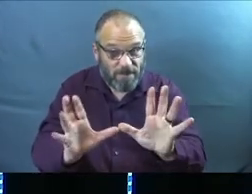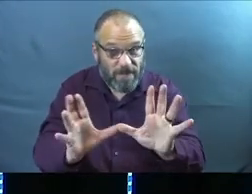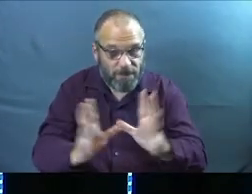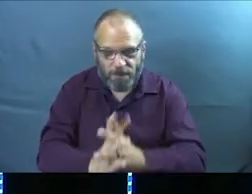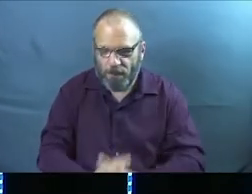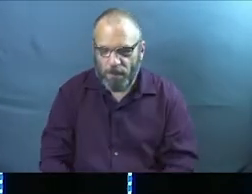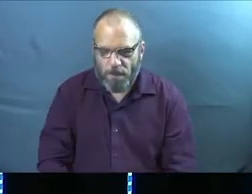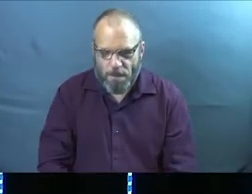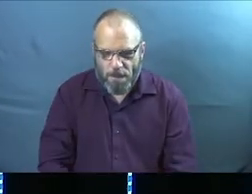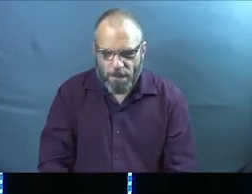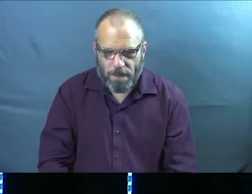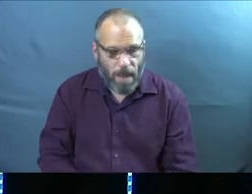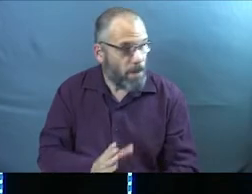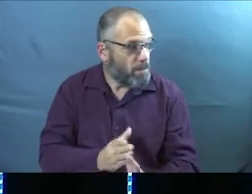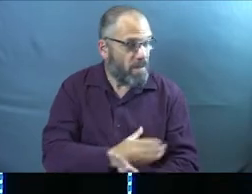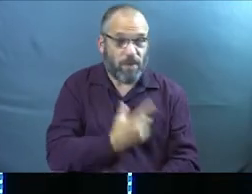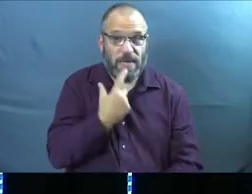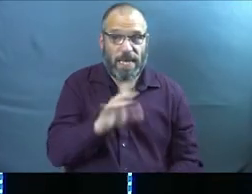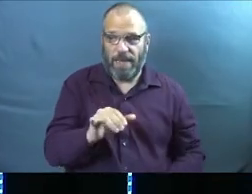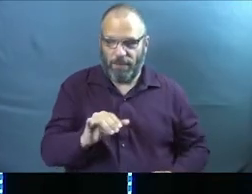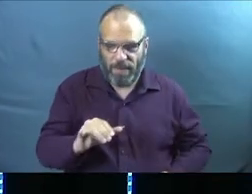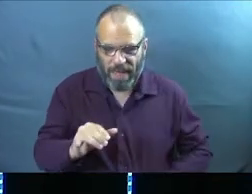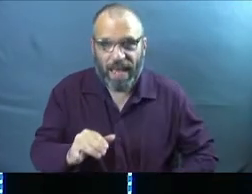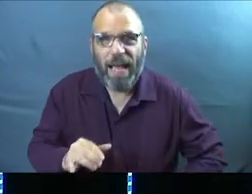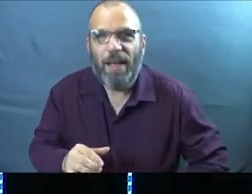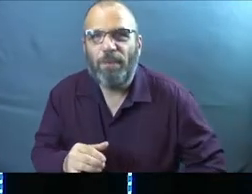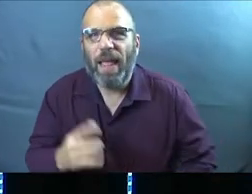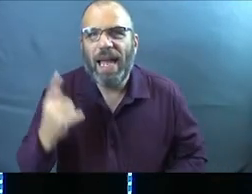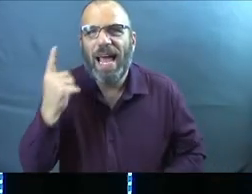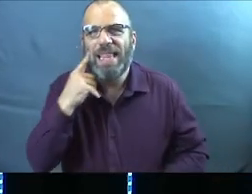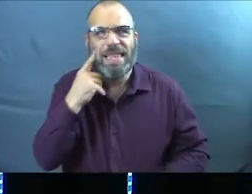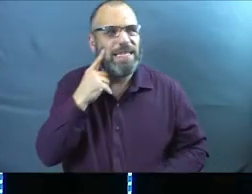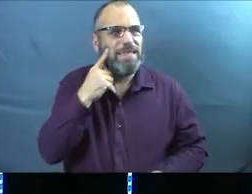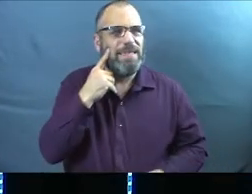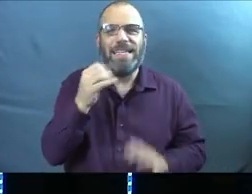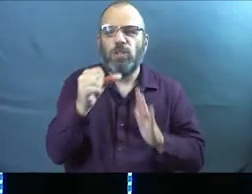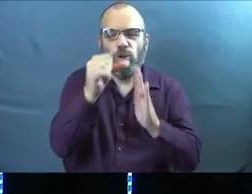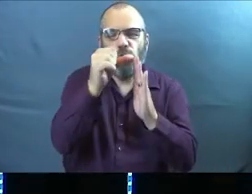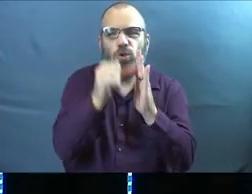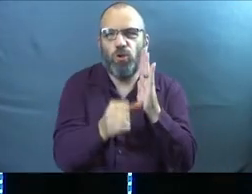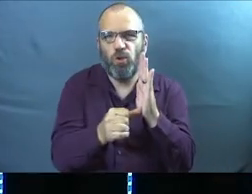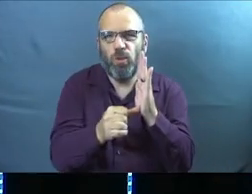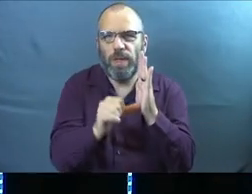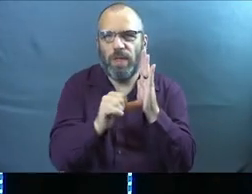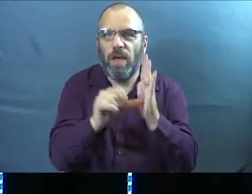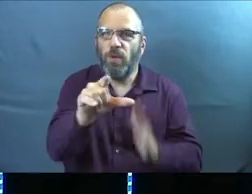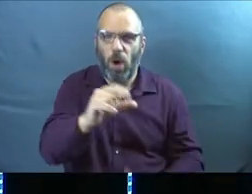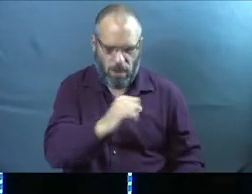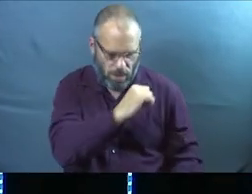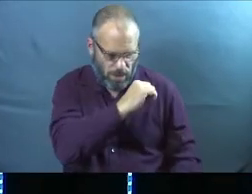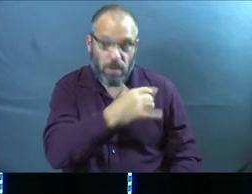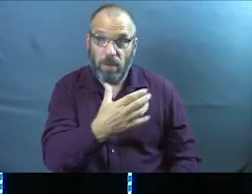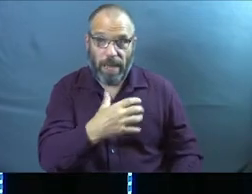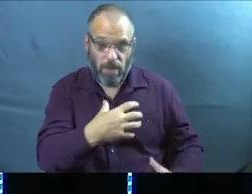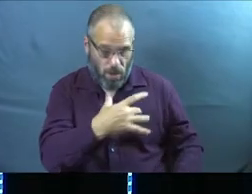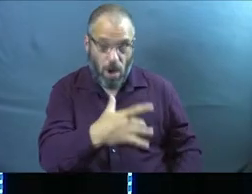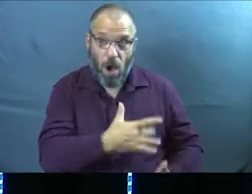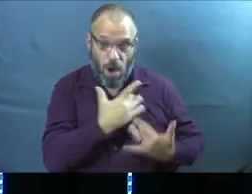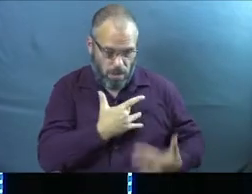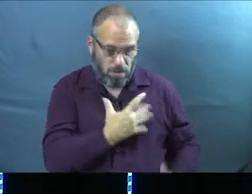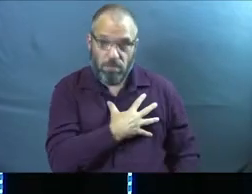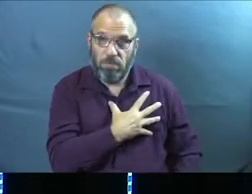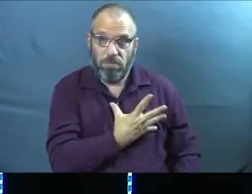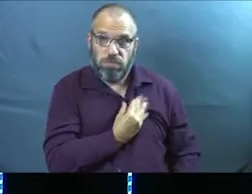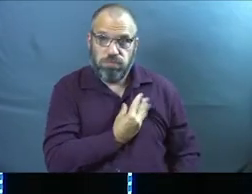And before I say these words, and I think this is a surgical moment in our hearts because we do have a